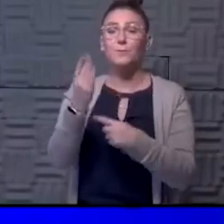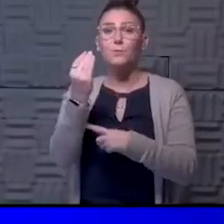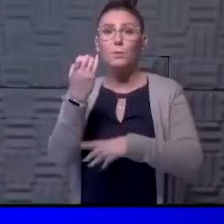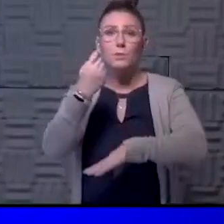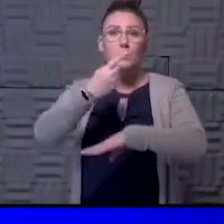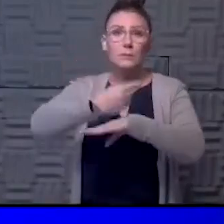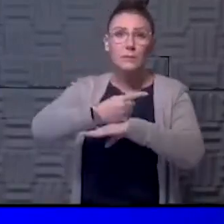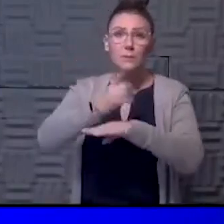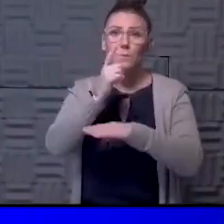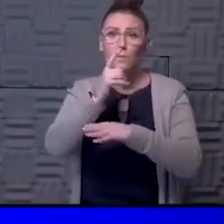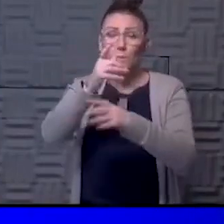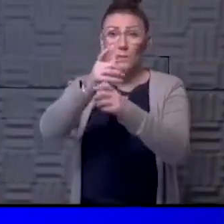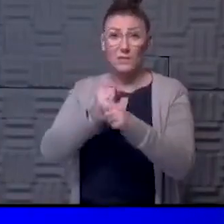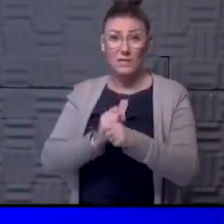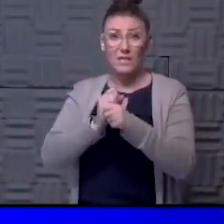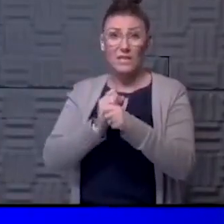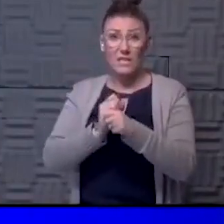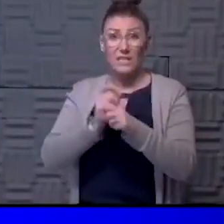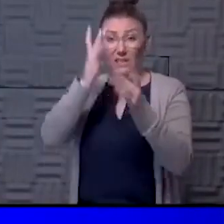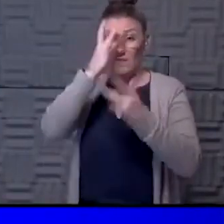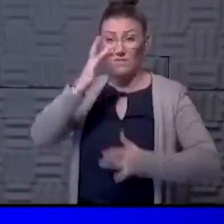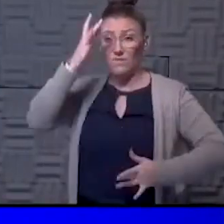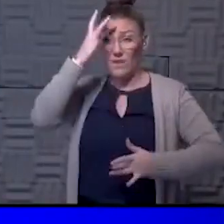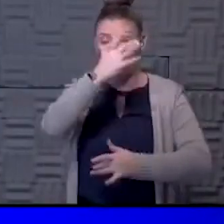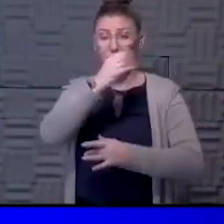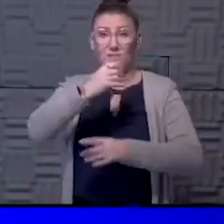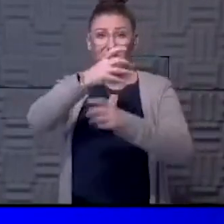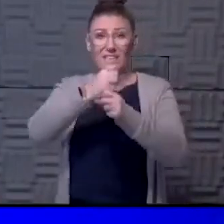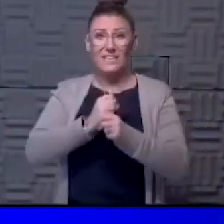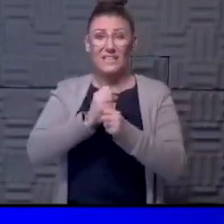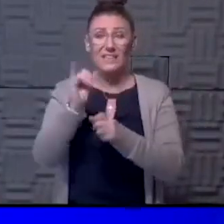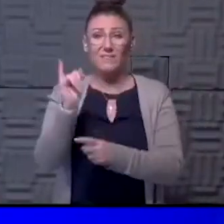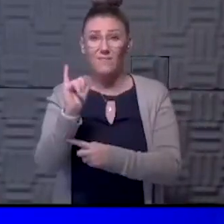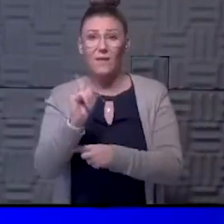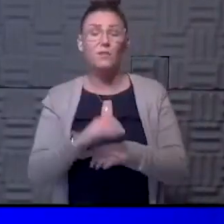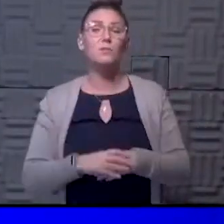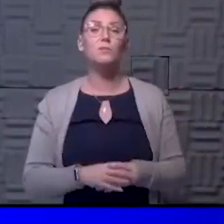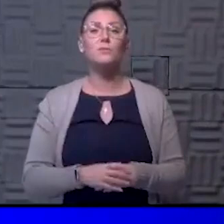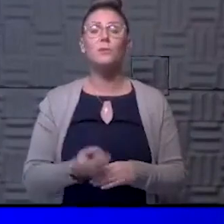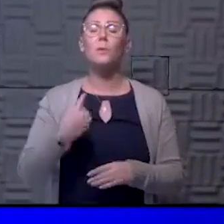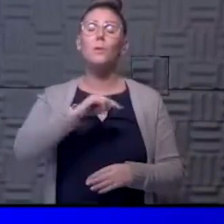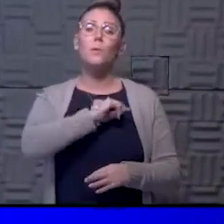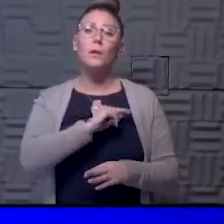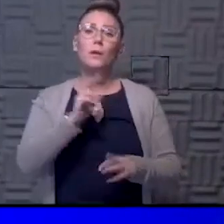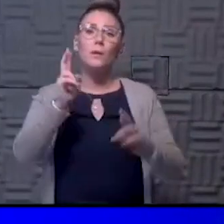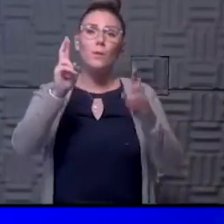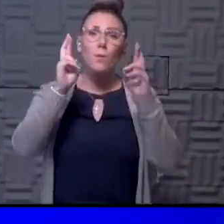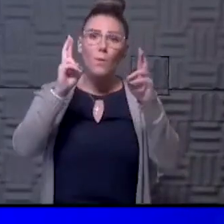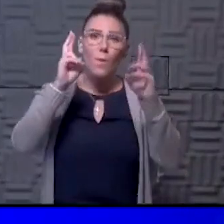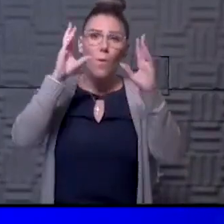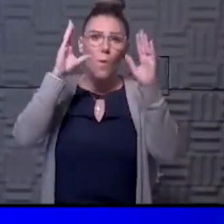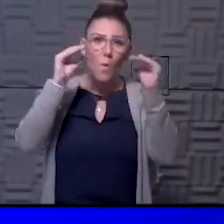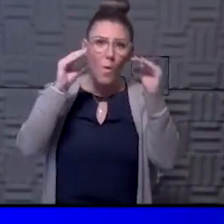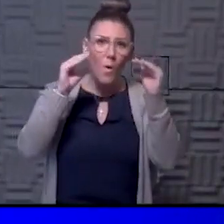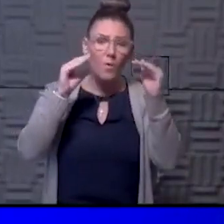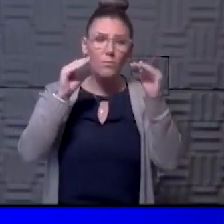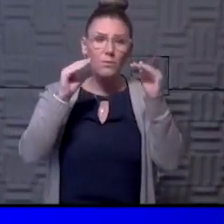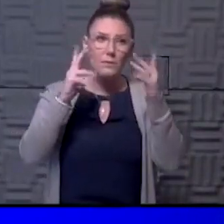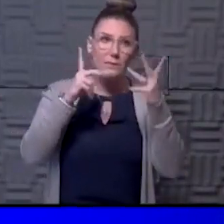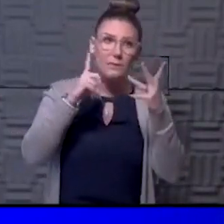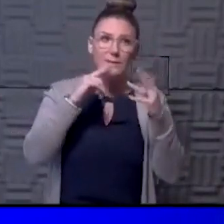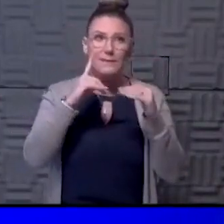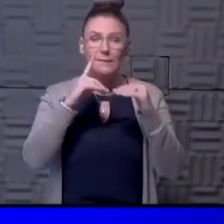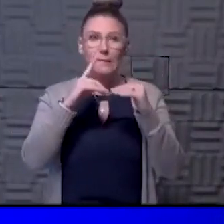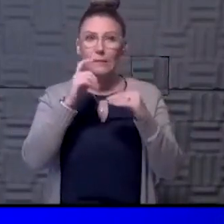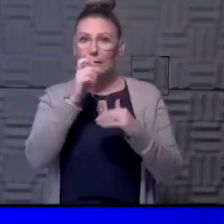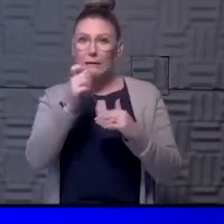days who actually get the virus and get the infection. So we know that happens. We would hope that you would have, number one, less